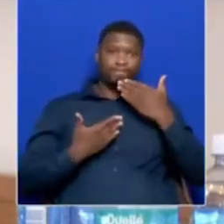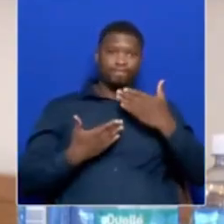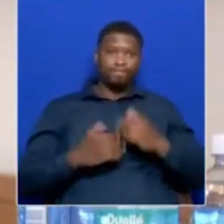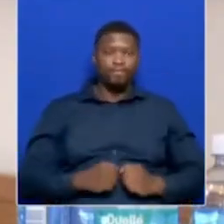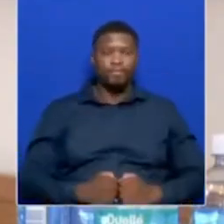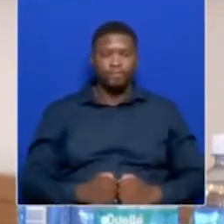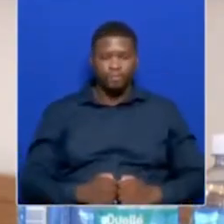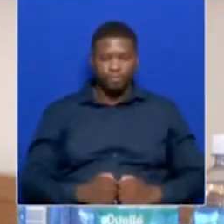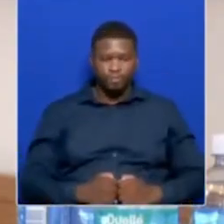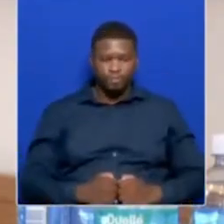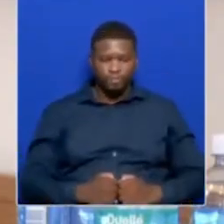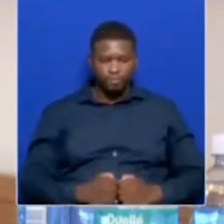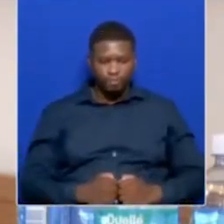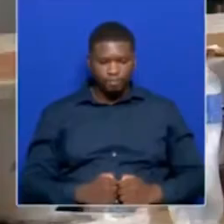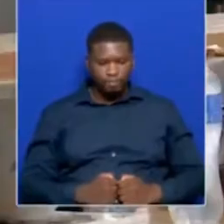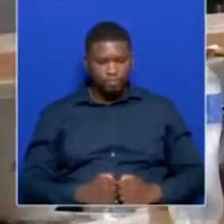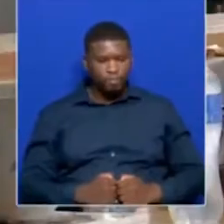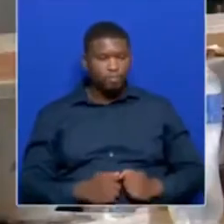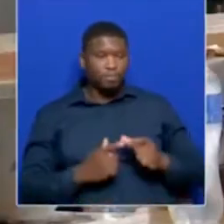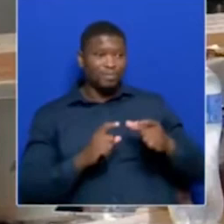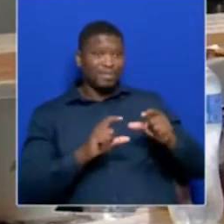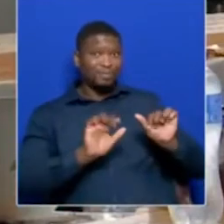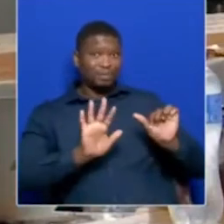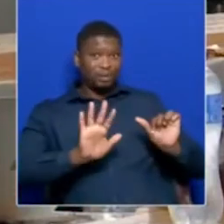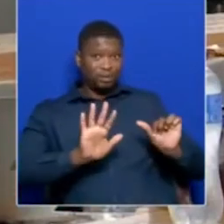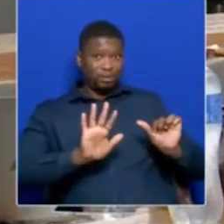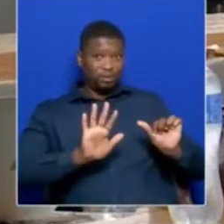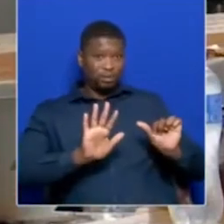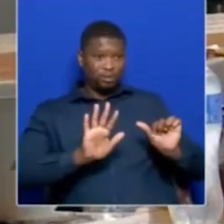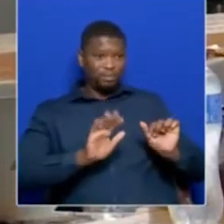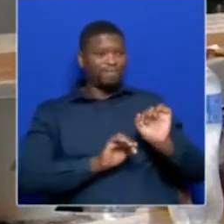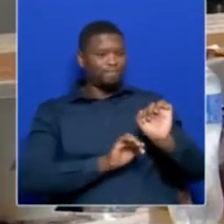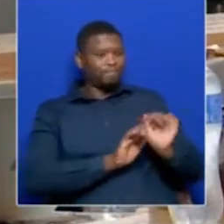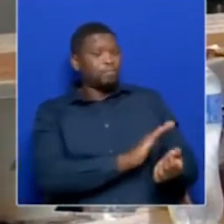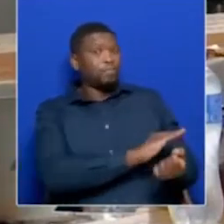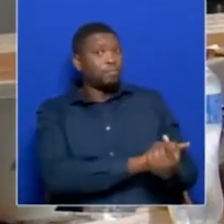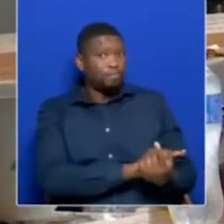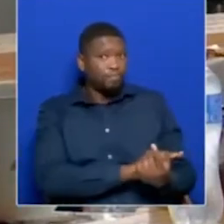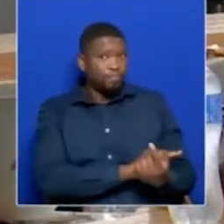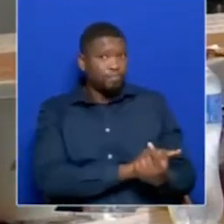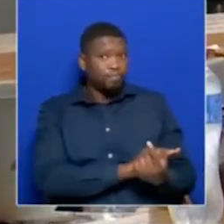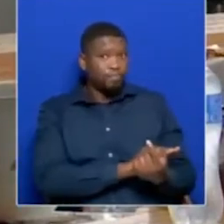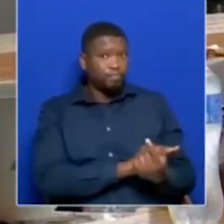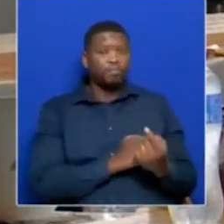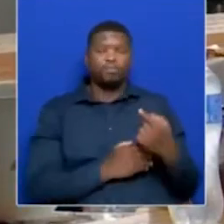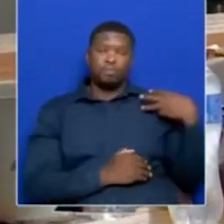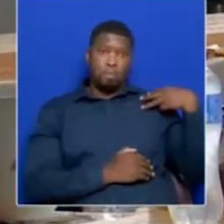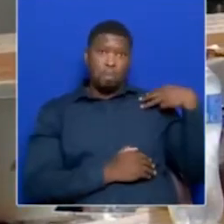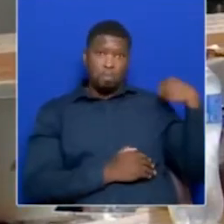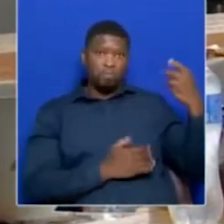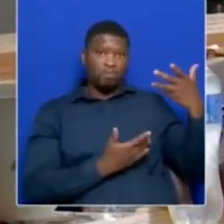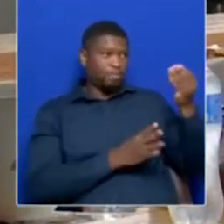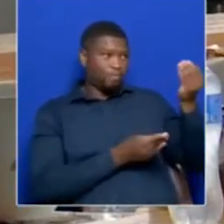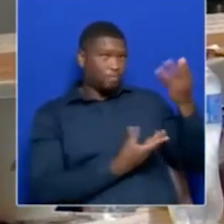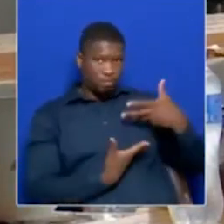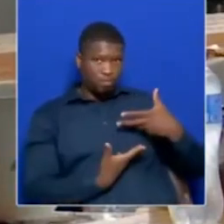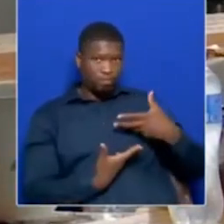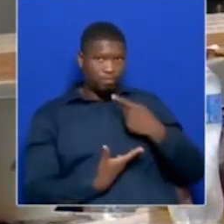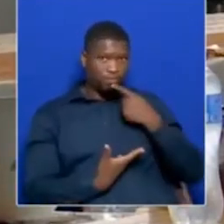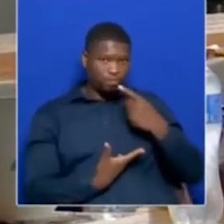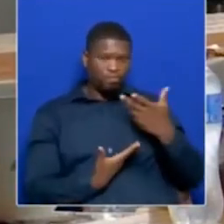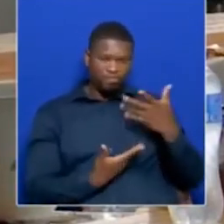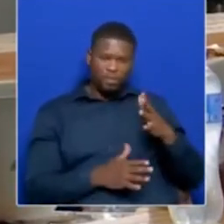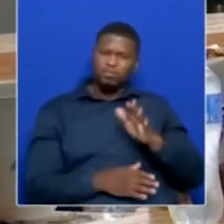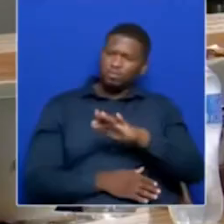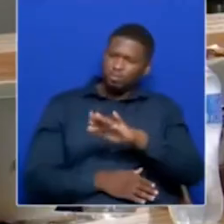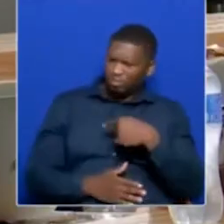In paragraph 6, it's when the minister said to me, he heard a lot about